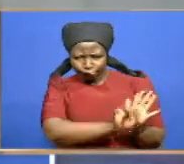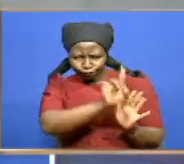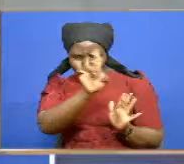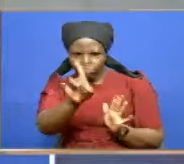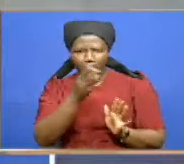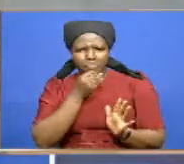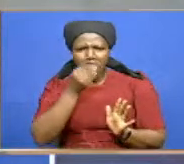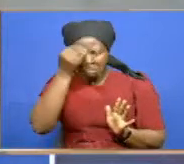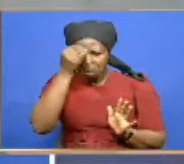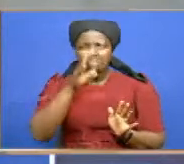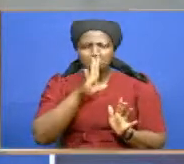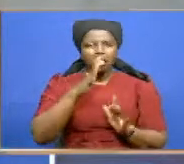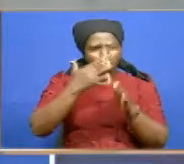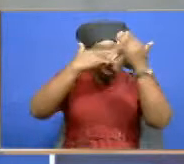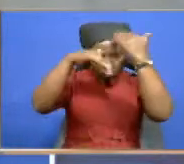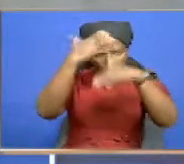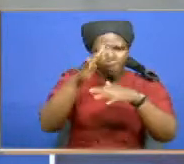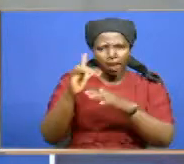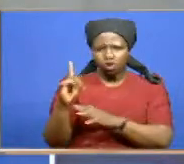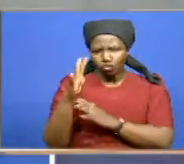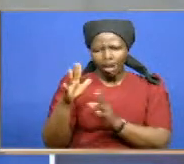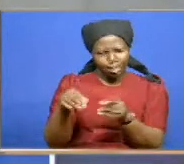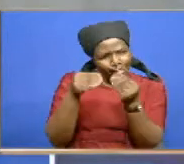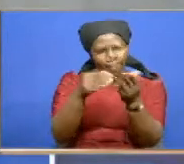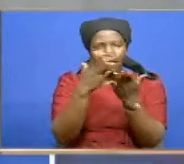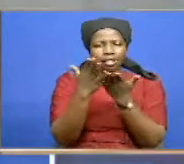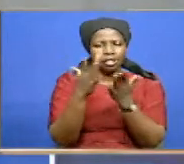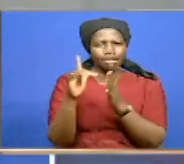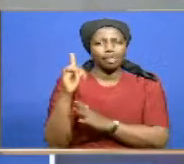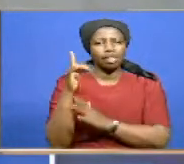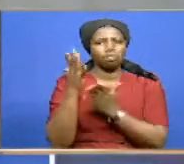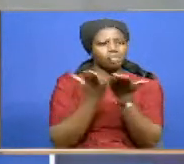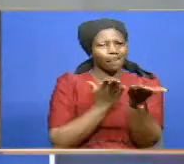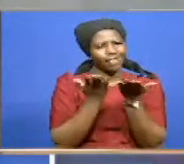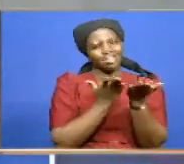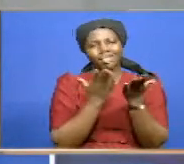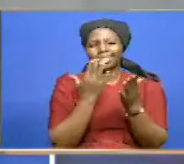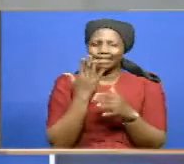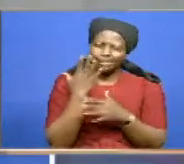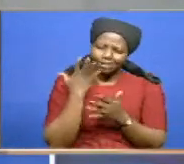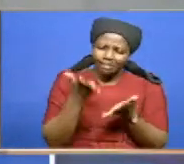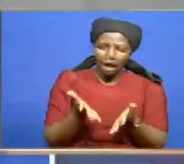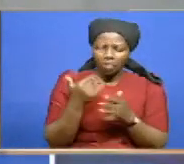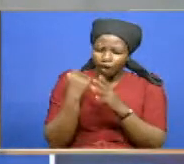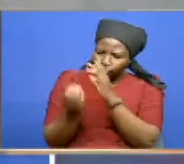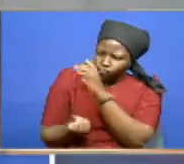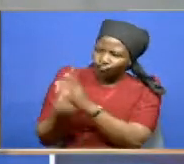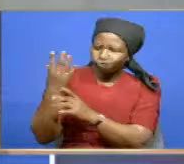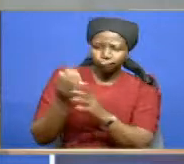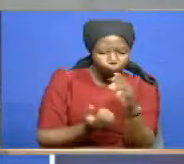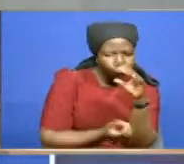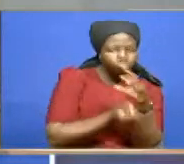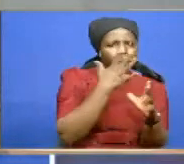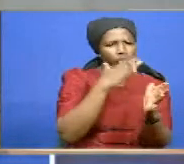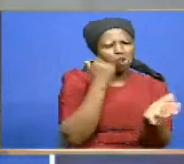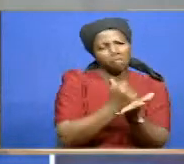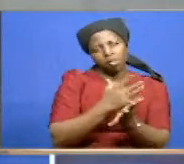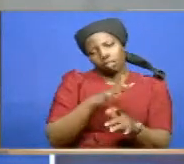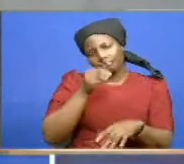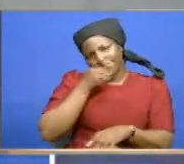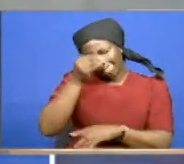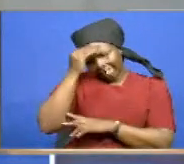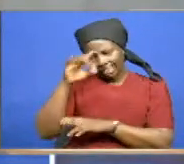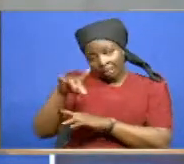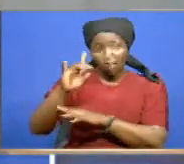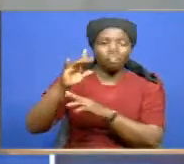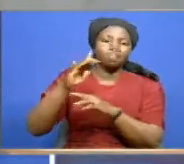a qualified advocate and offering legal services. They have gone to an extent of setting up offices and pretending that they are